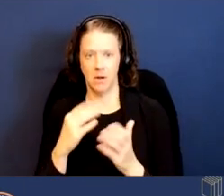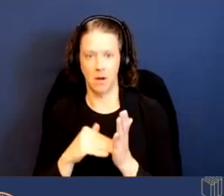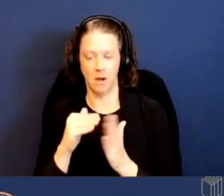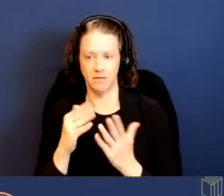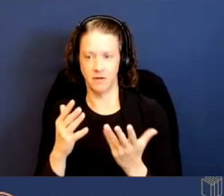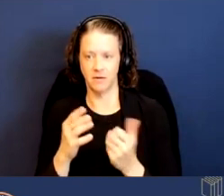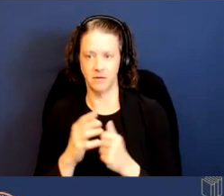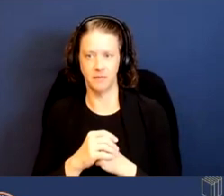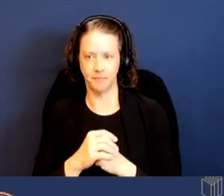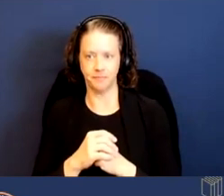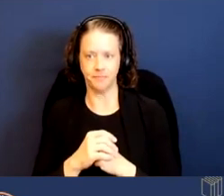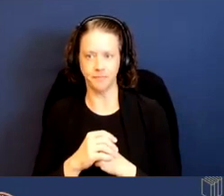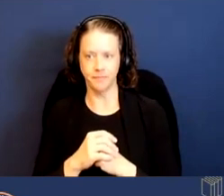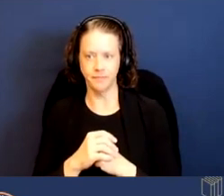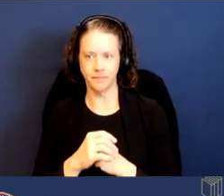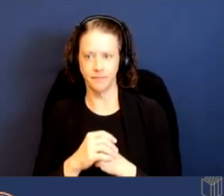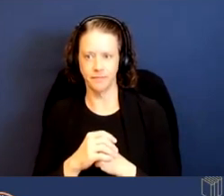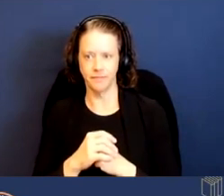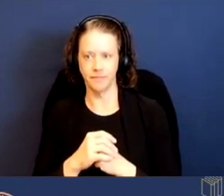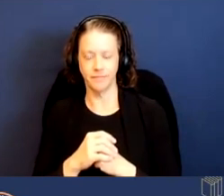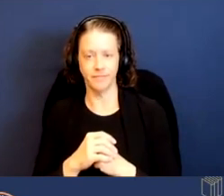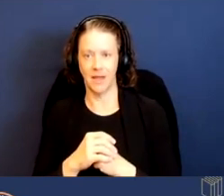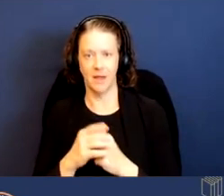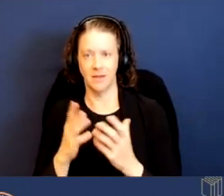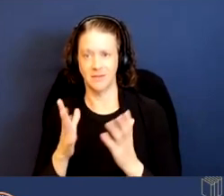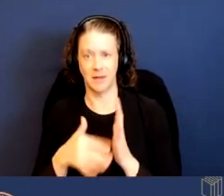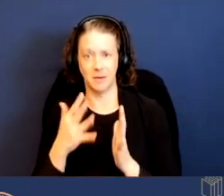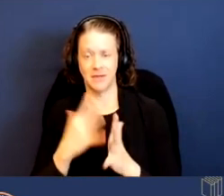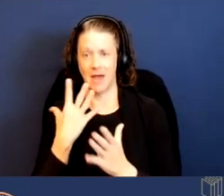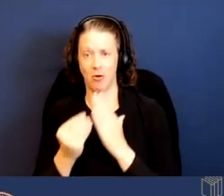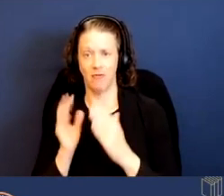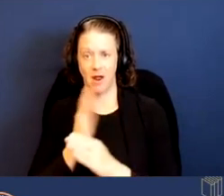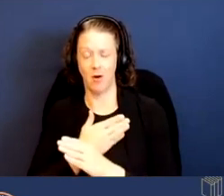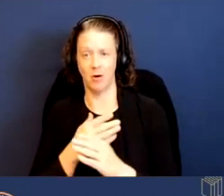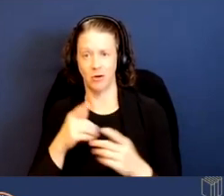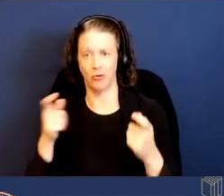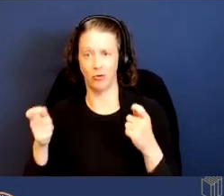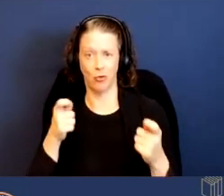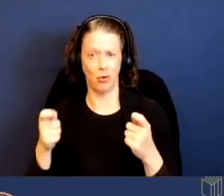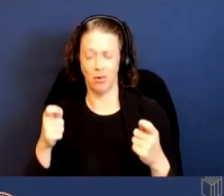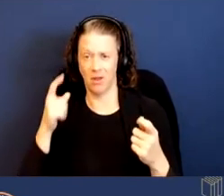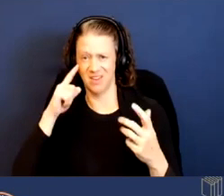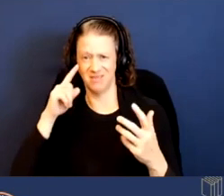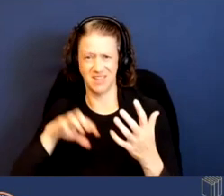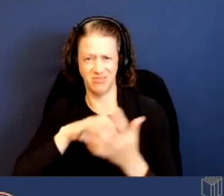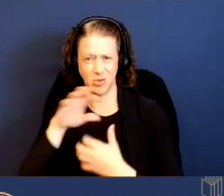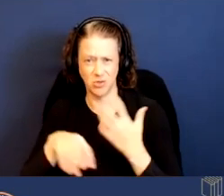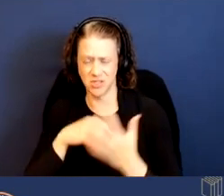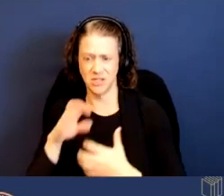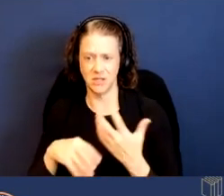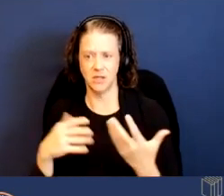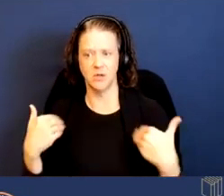Oftentimes, for various reasons, sometimes out of our control, are confusing, and so